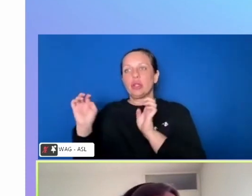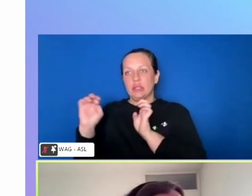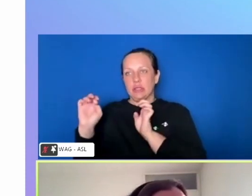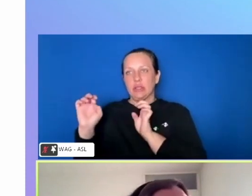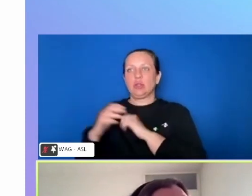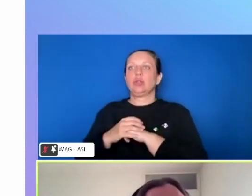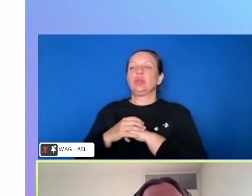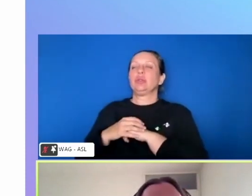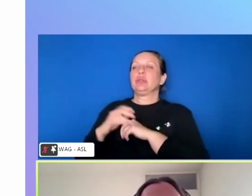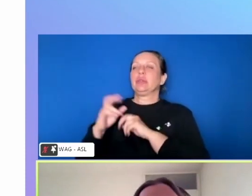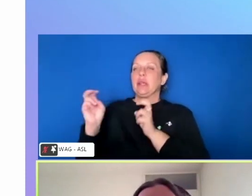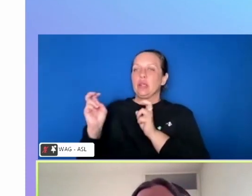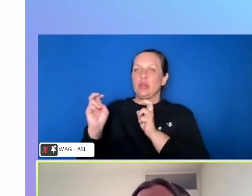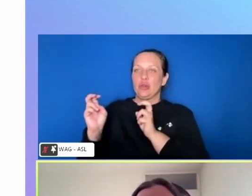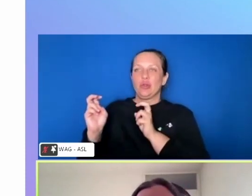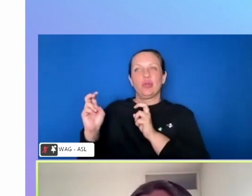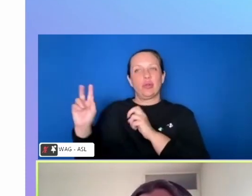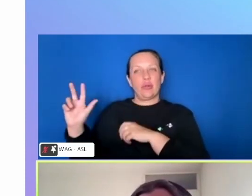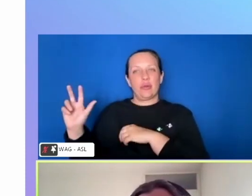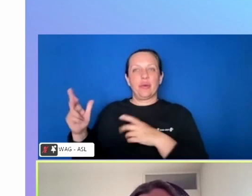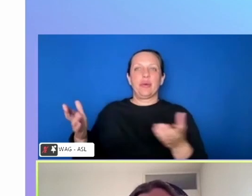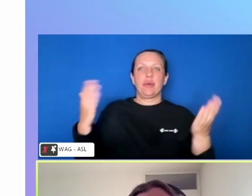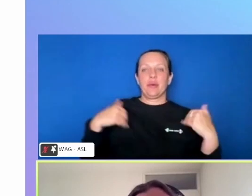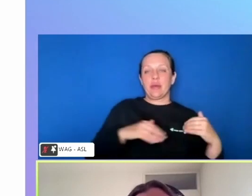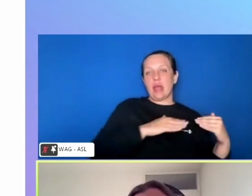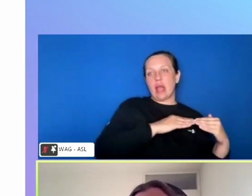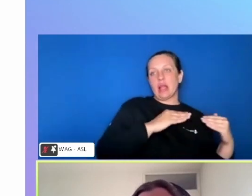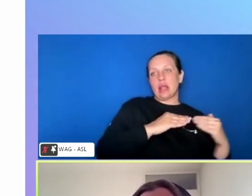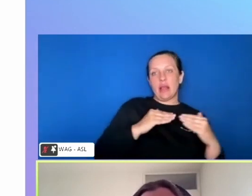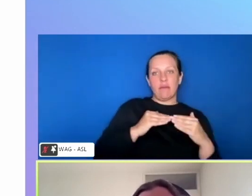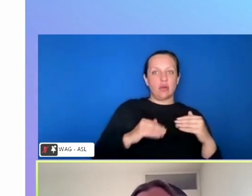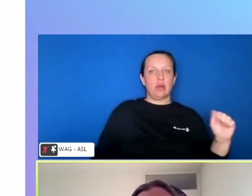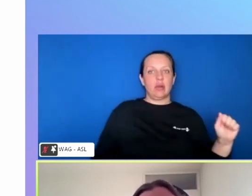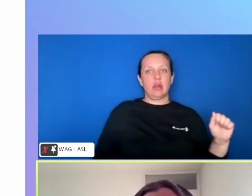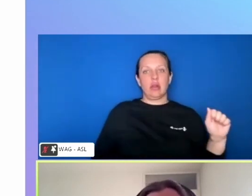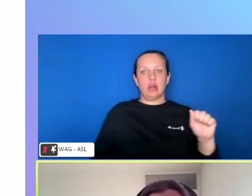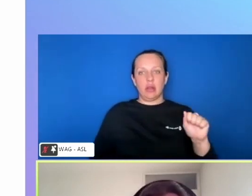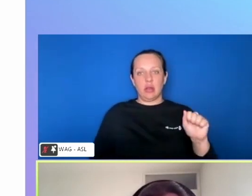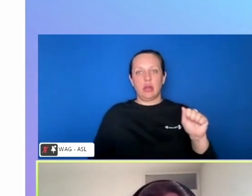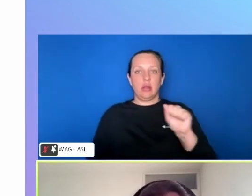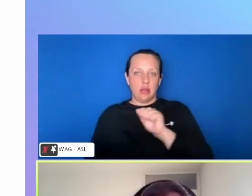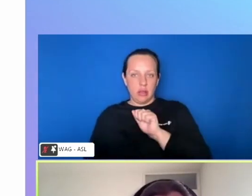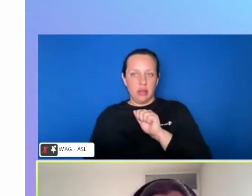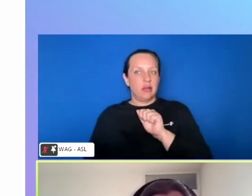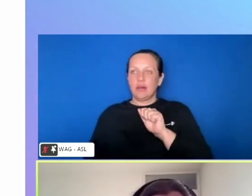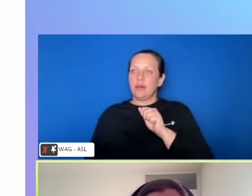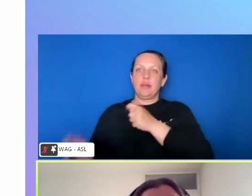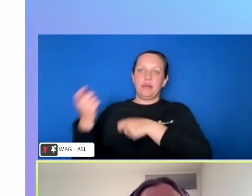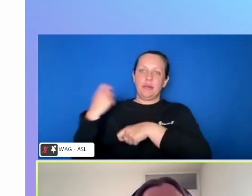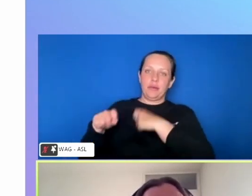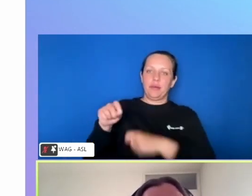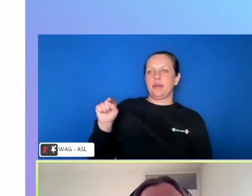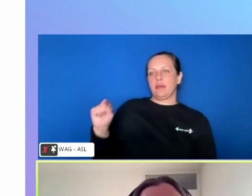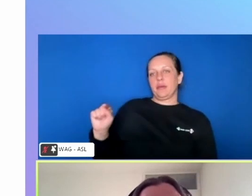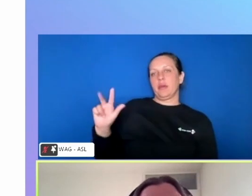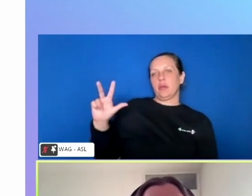3. And then the levels have been renamed as opposed to A, AA, AAA. WCAG 3's